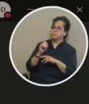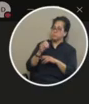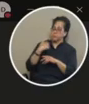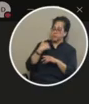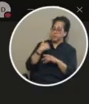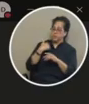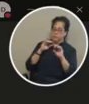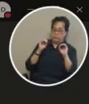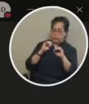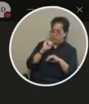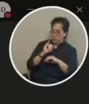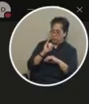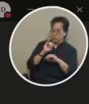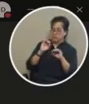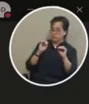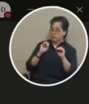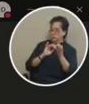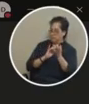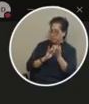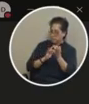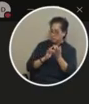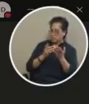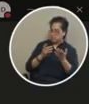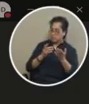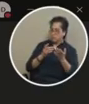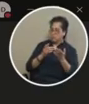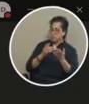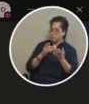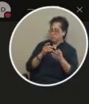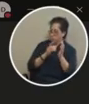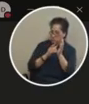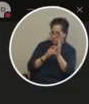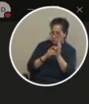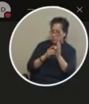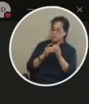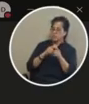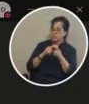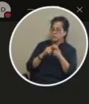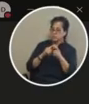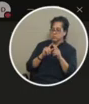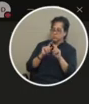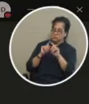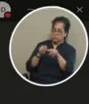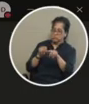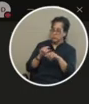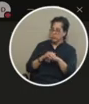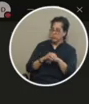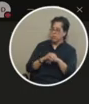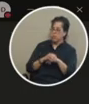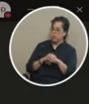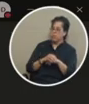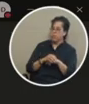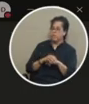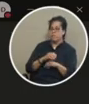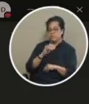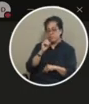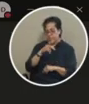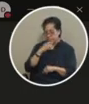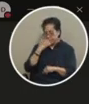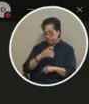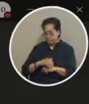who have no insurance or no medical provider that they can give them those needs, meet those needs. Okay, thank